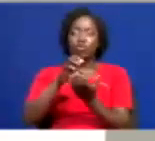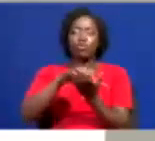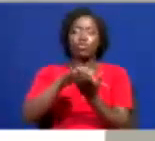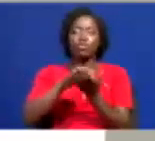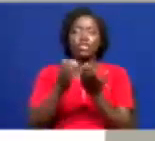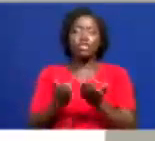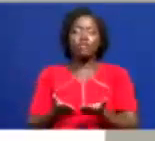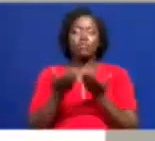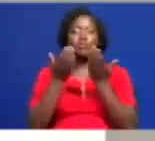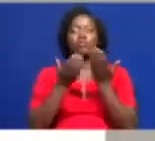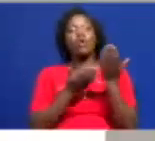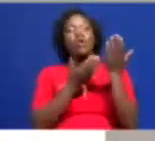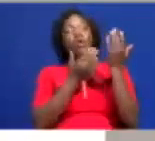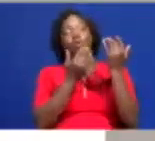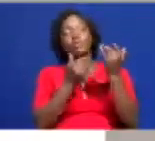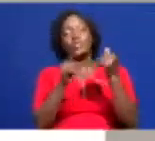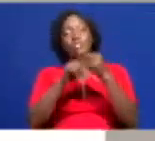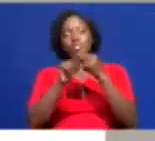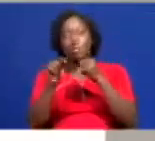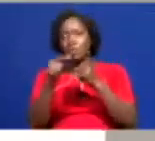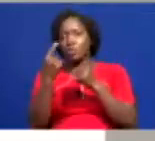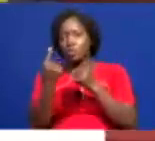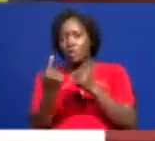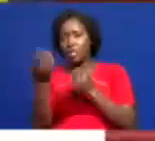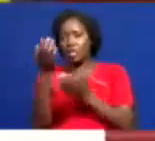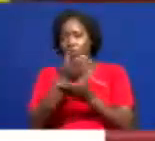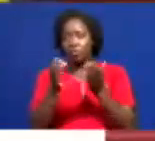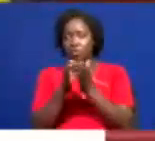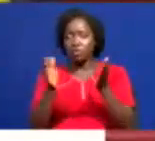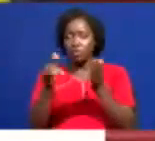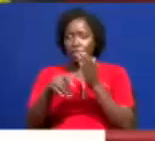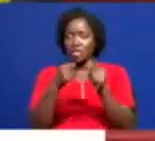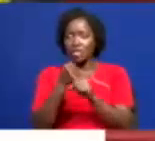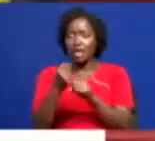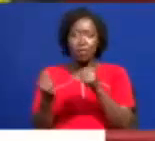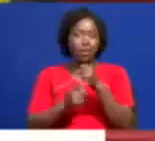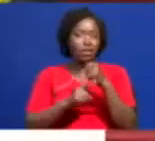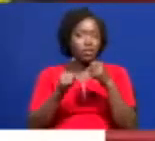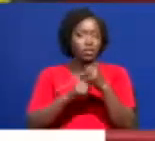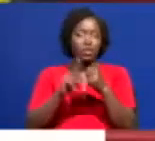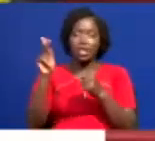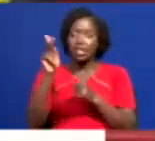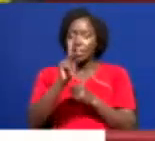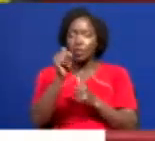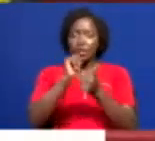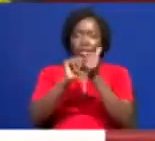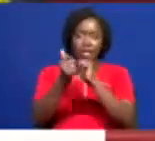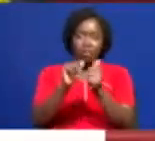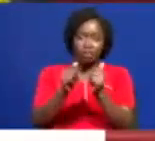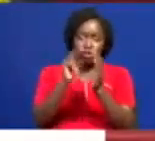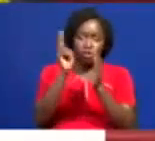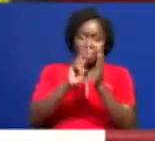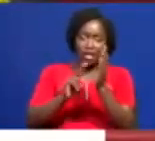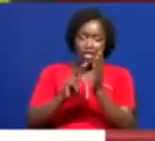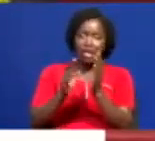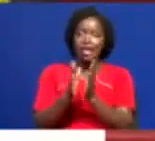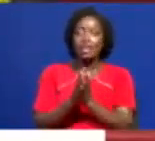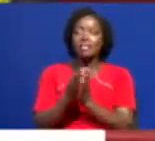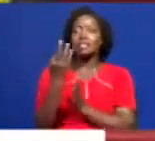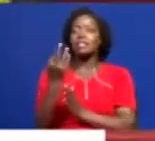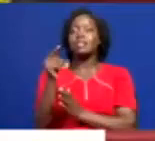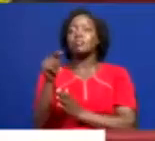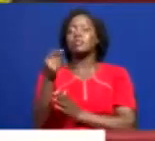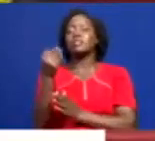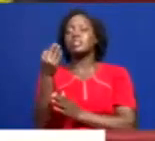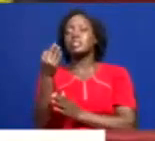optimistic of a 6.1 economic expansion this year. In June, the Kenya Kwanza administration read its maiden 3.7